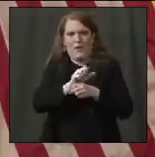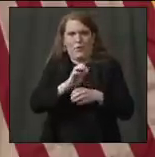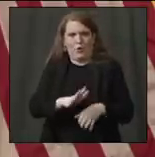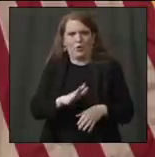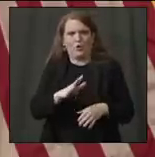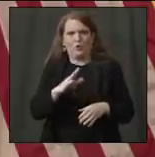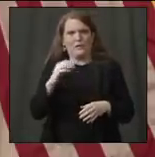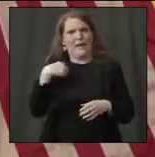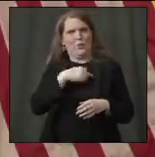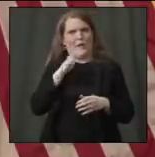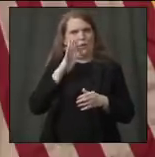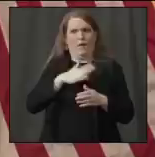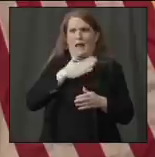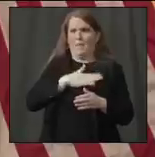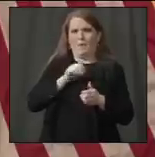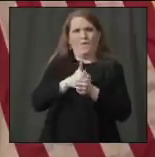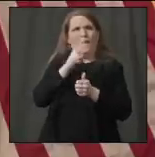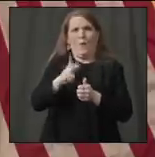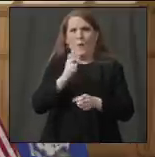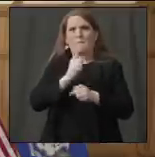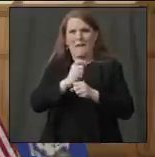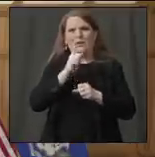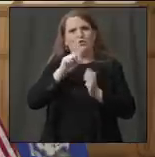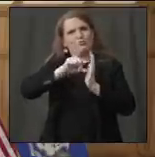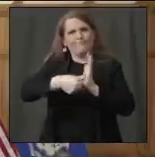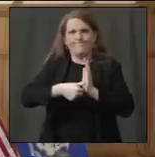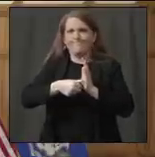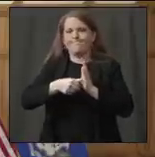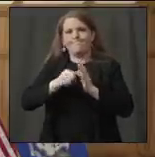paid thoroughly through this crisis.